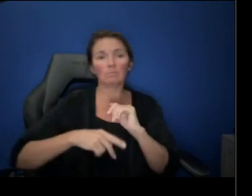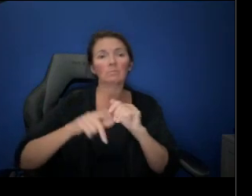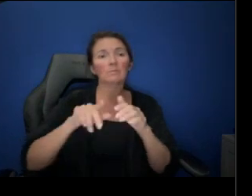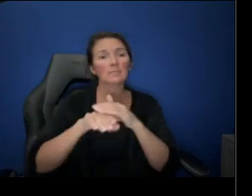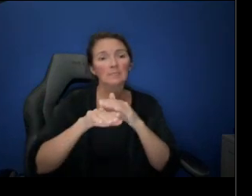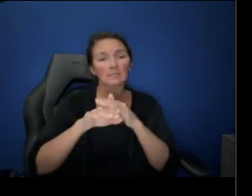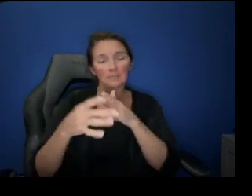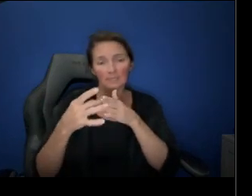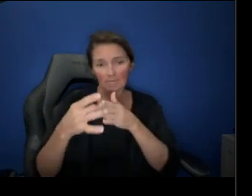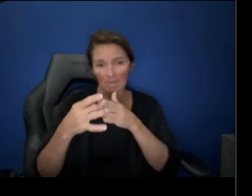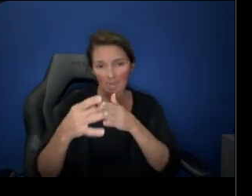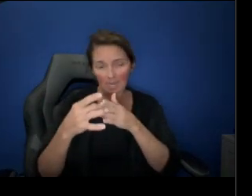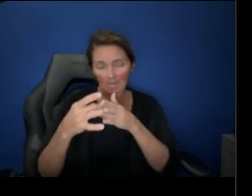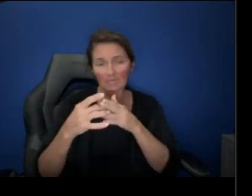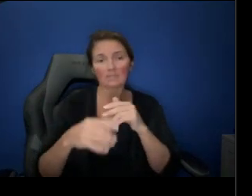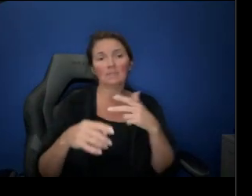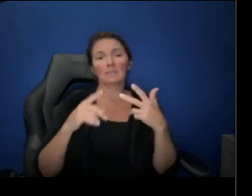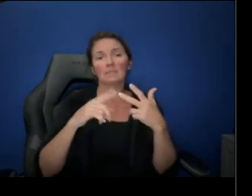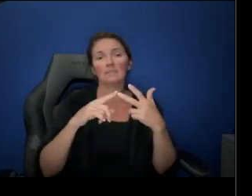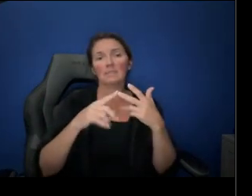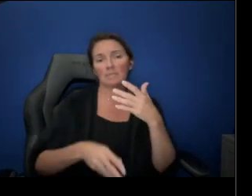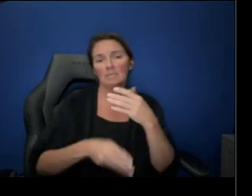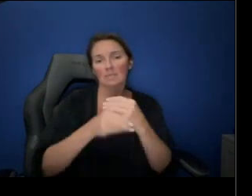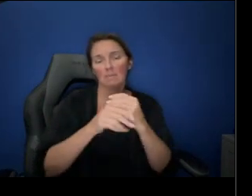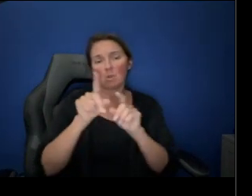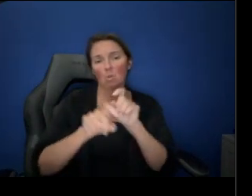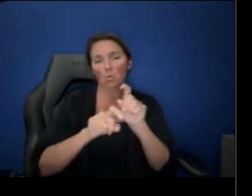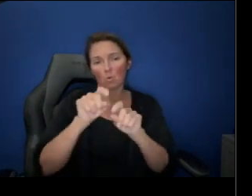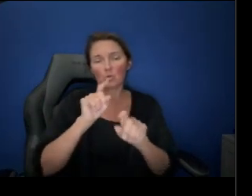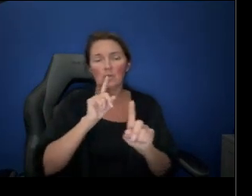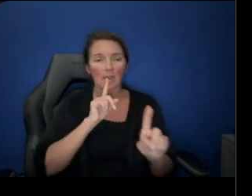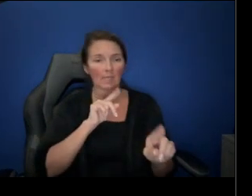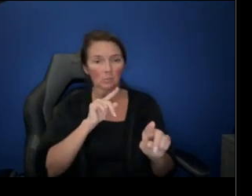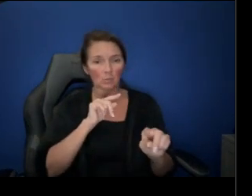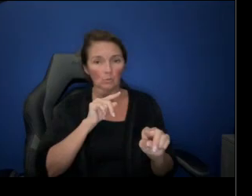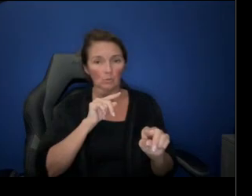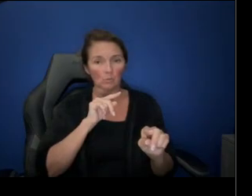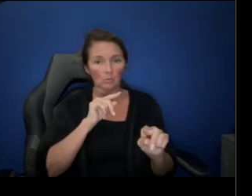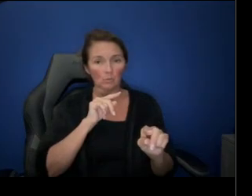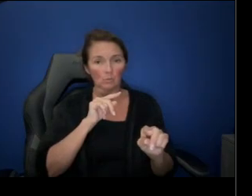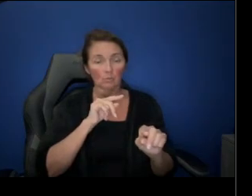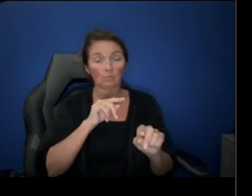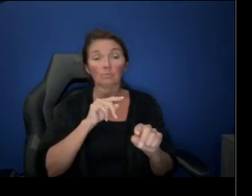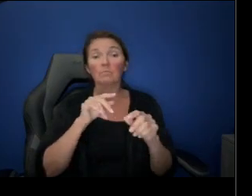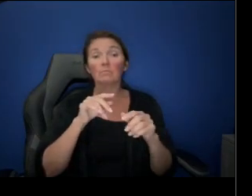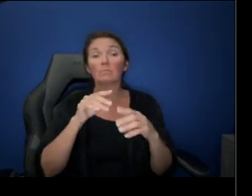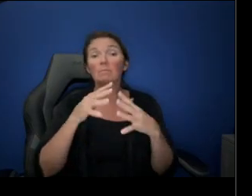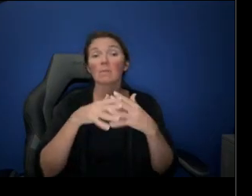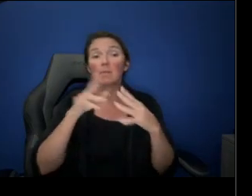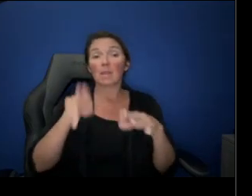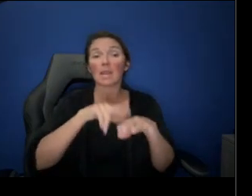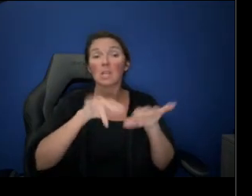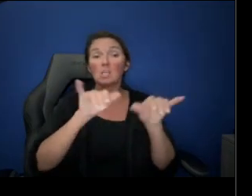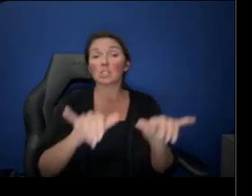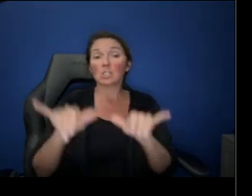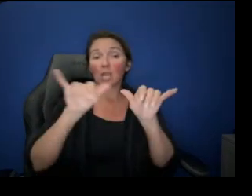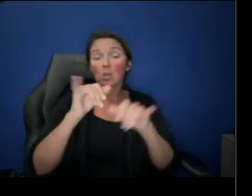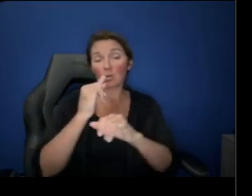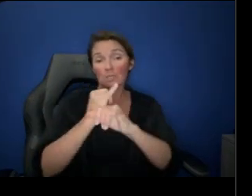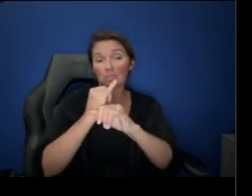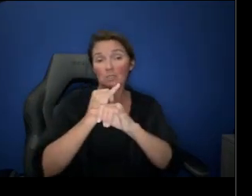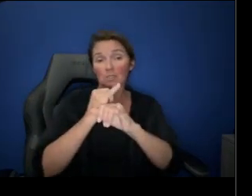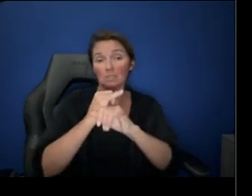accessibility guidelines, and the supplemental questions and answers, the American National Standards Institute,